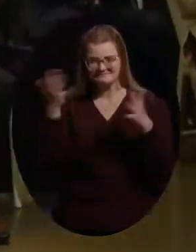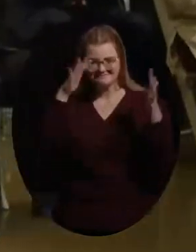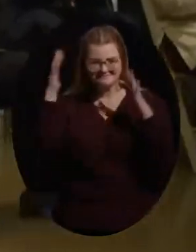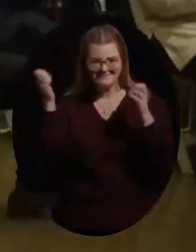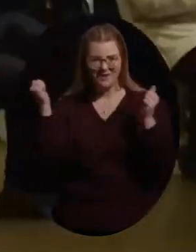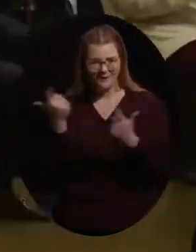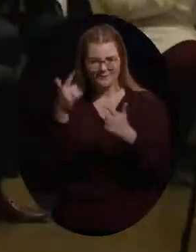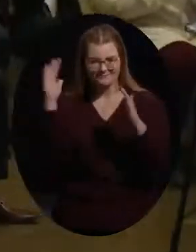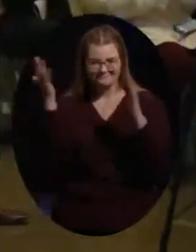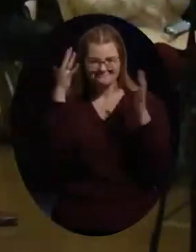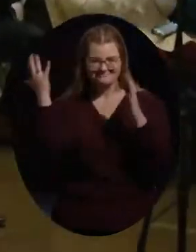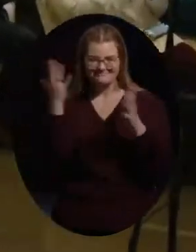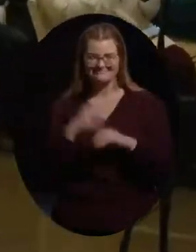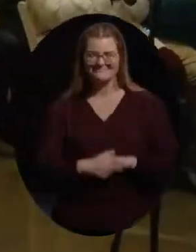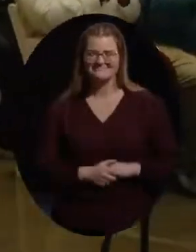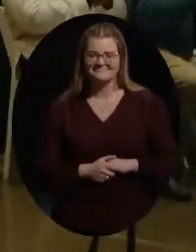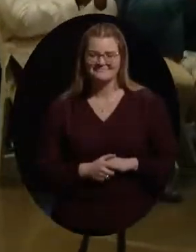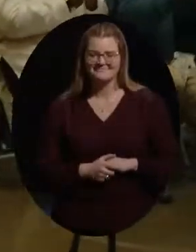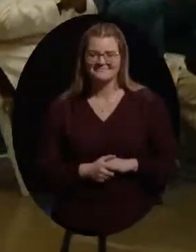of applause.